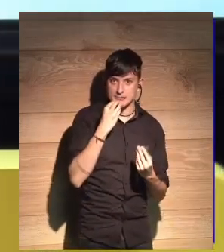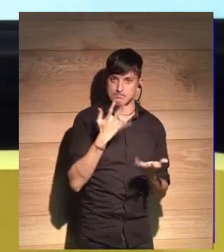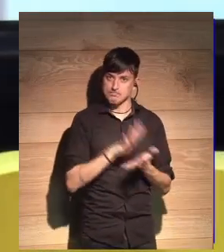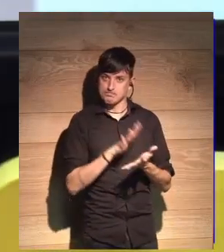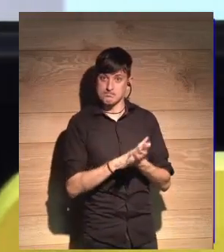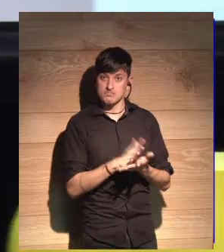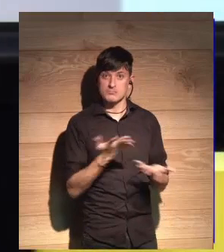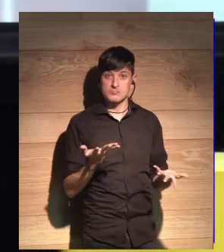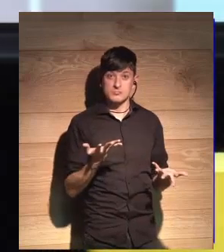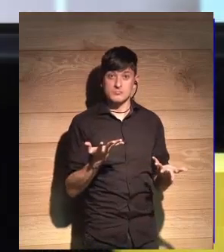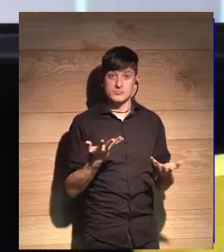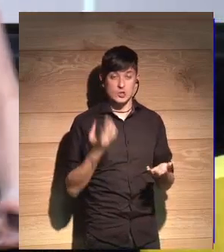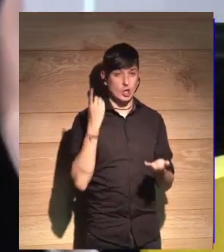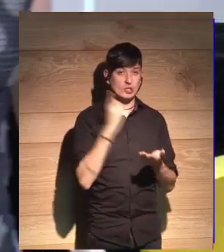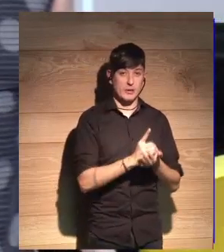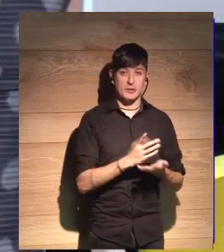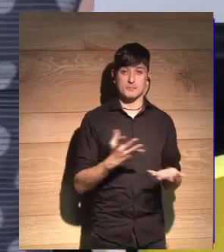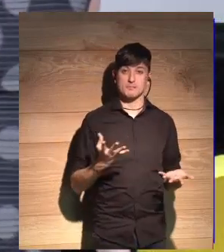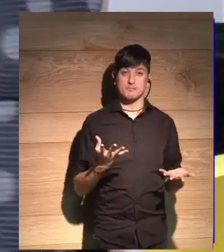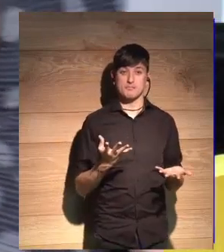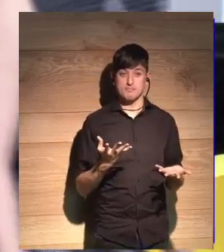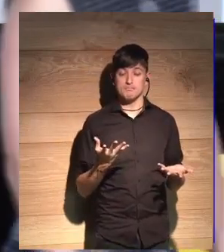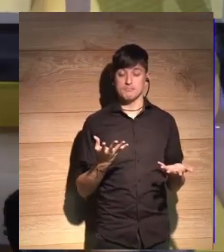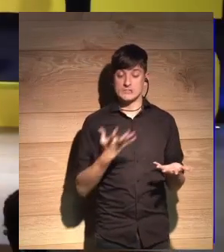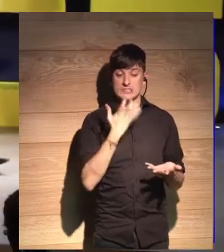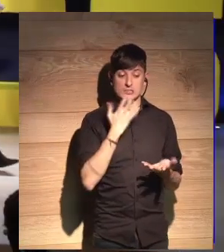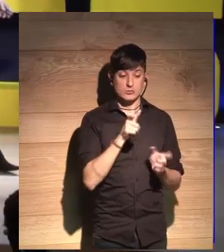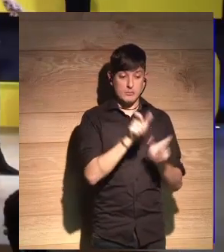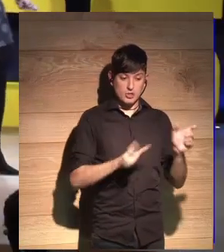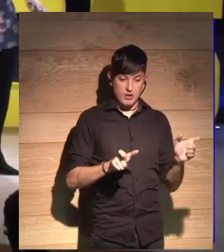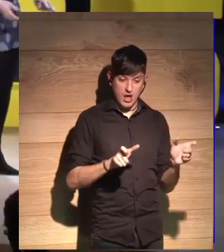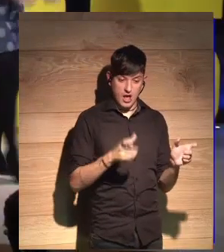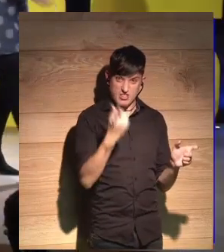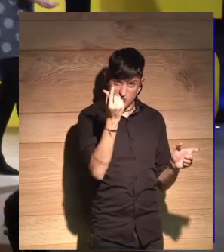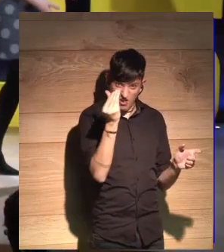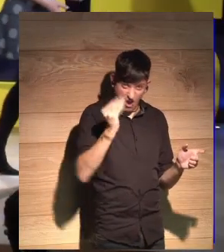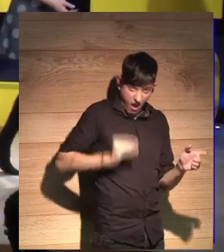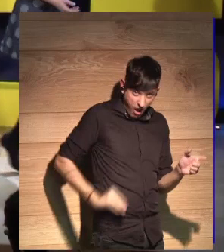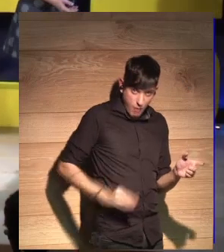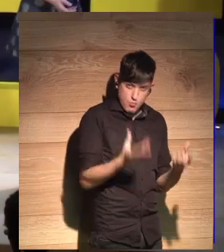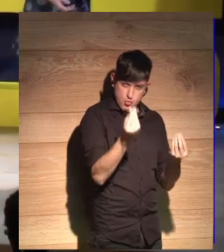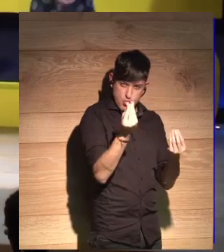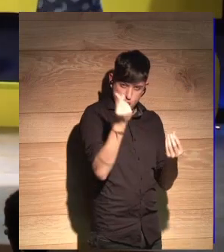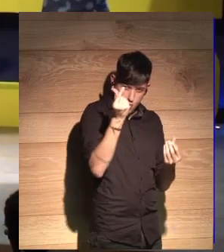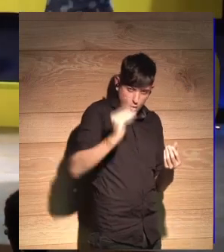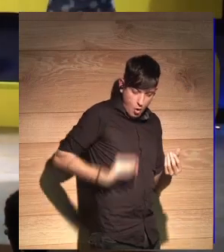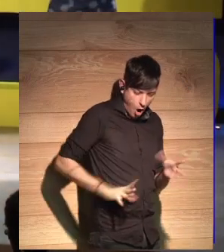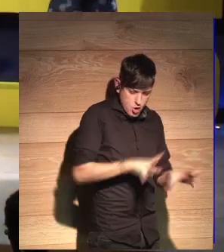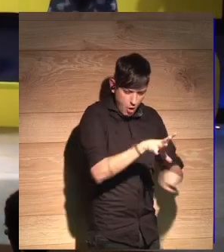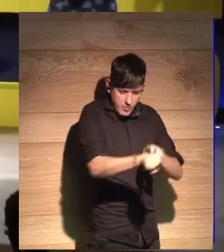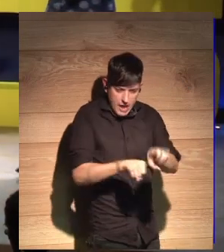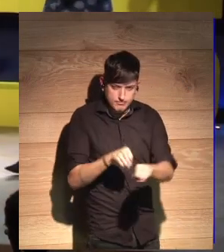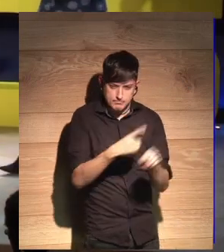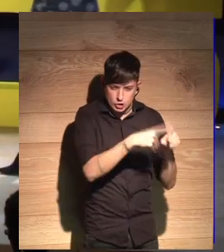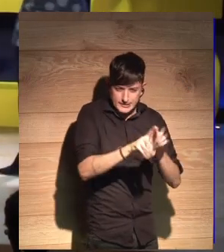off and they buy Italian leather shoes made by hand. People don't want automation in everything. They want to fall